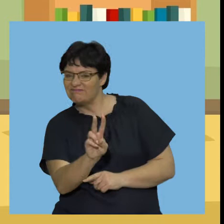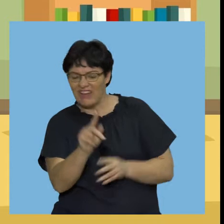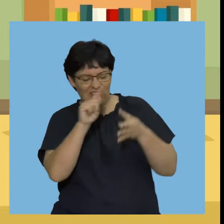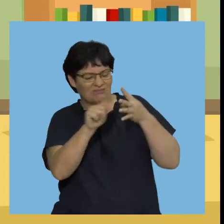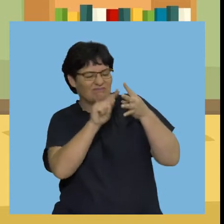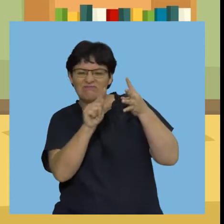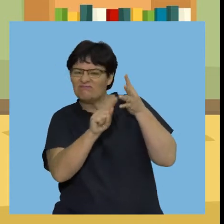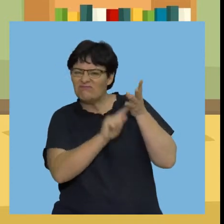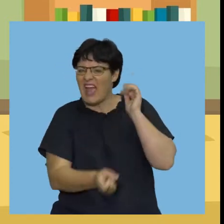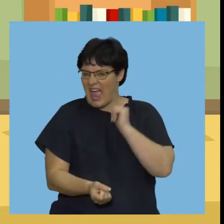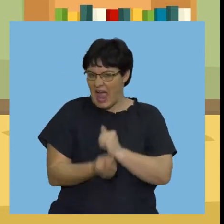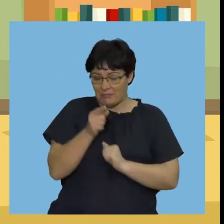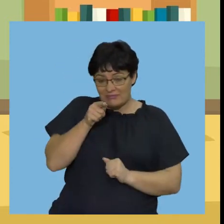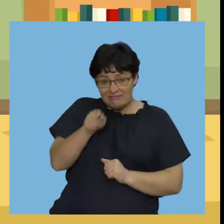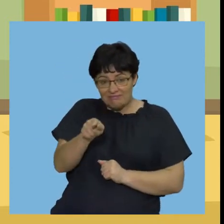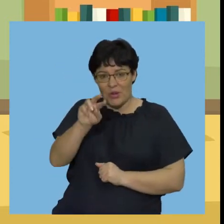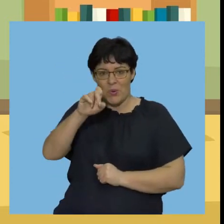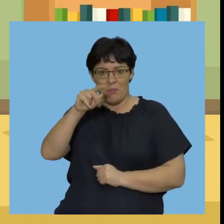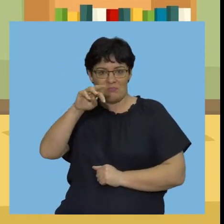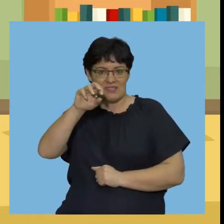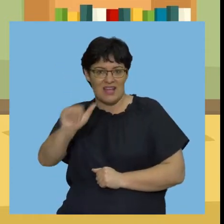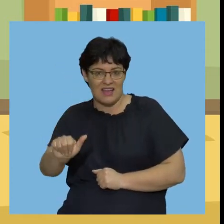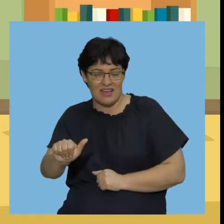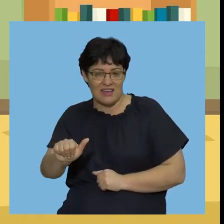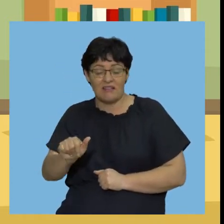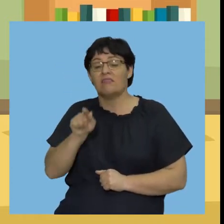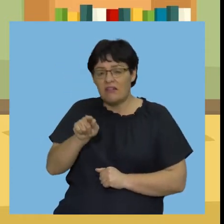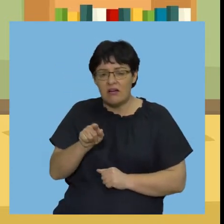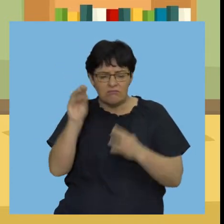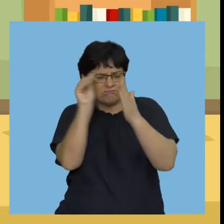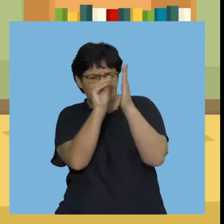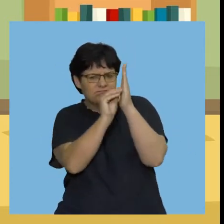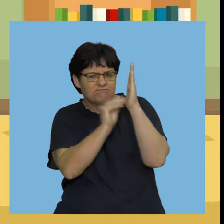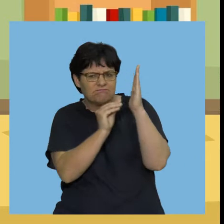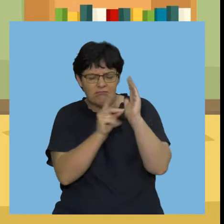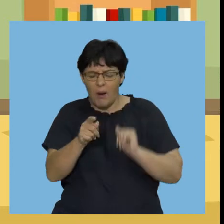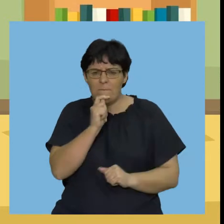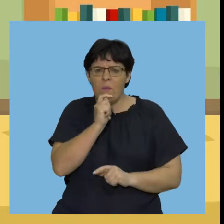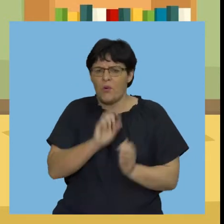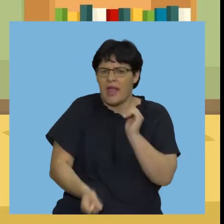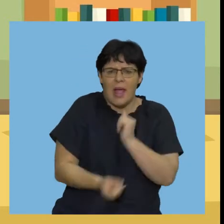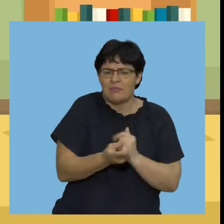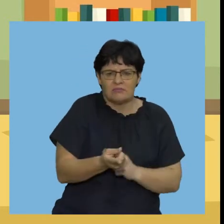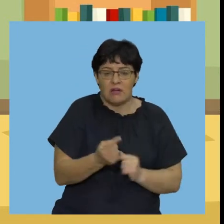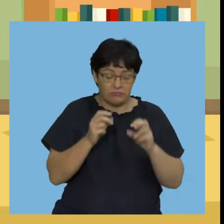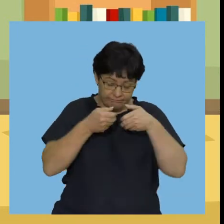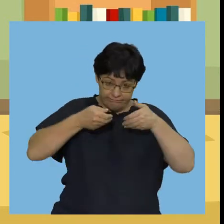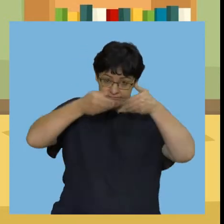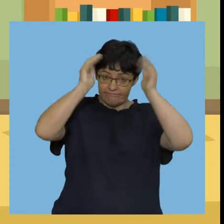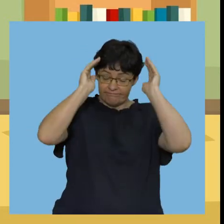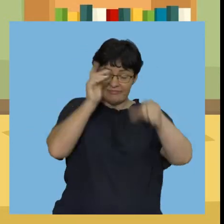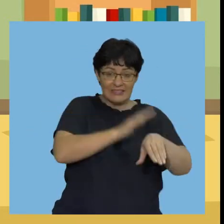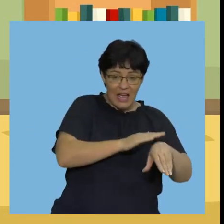the different things that happened to Nomsa. Try to take note of all the details about her morning, from the time she woke